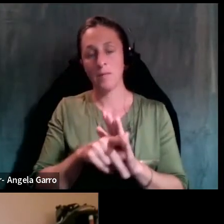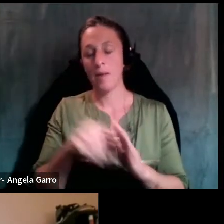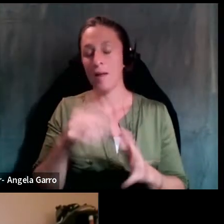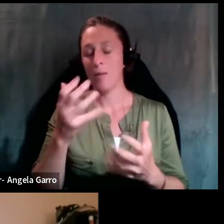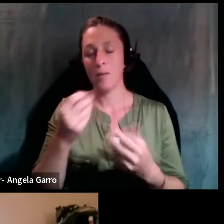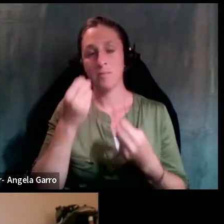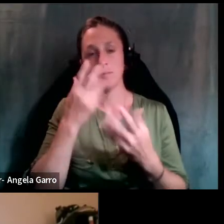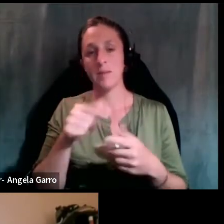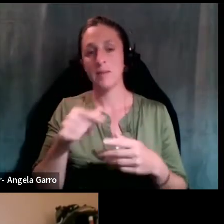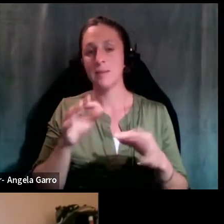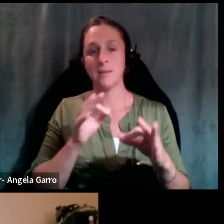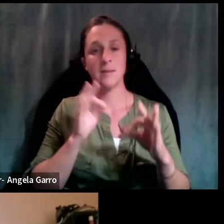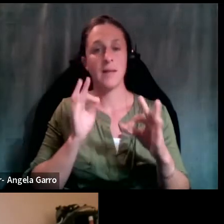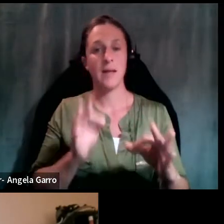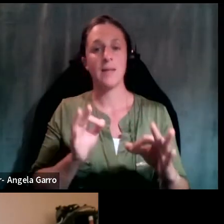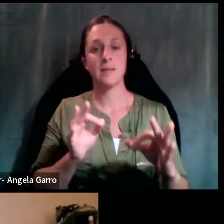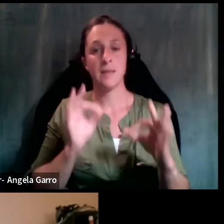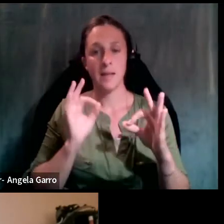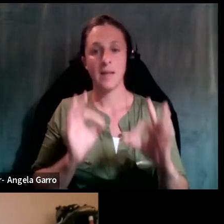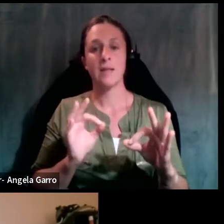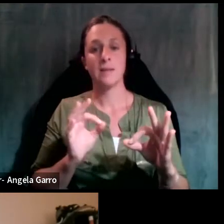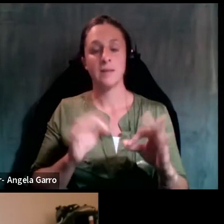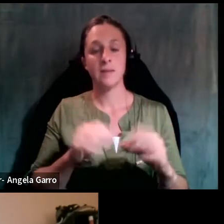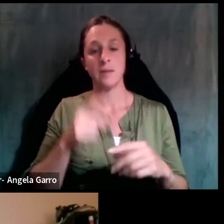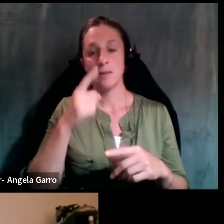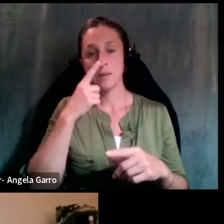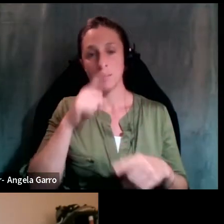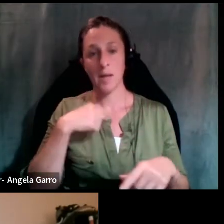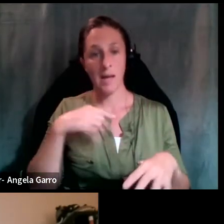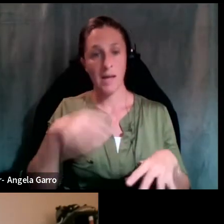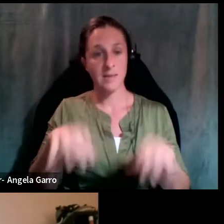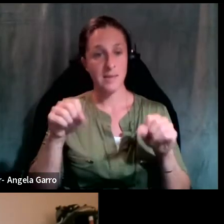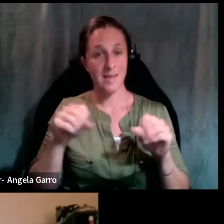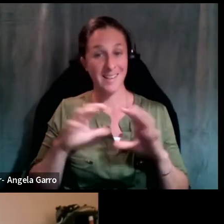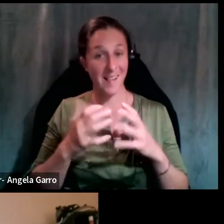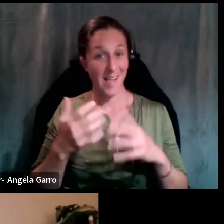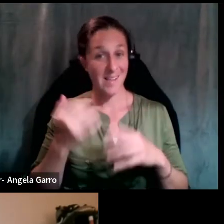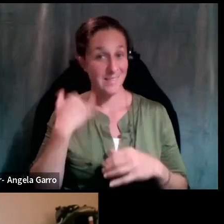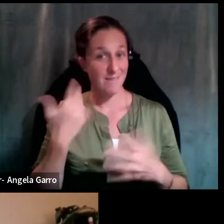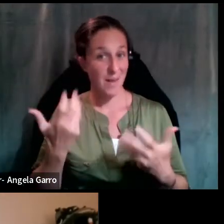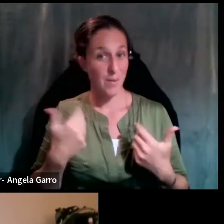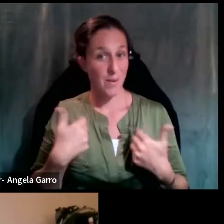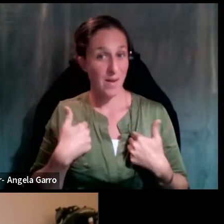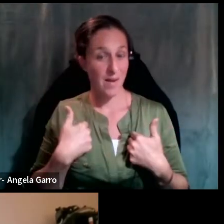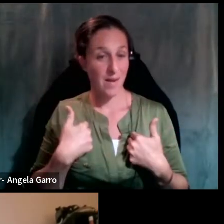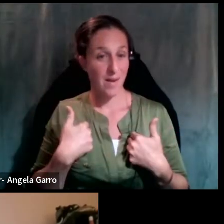excellent. All right. Excellent. Can I take the class if I want?